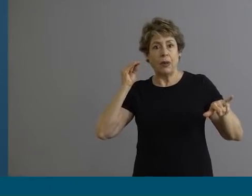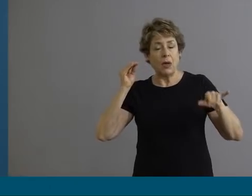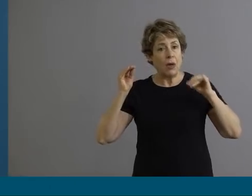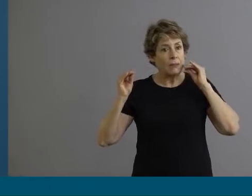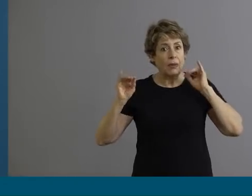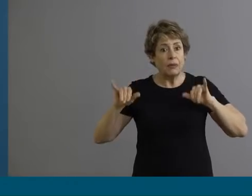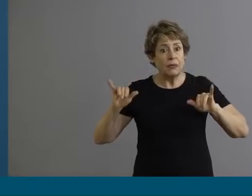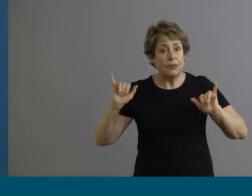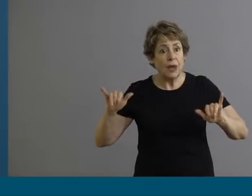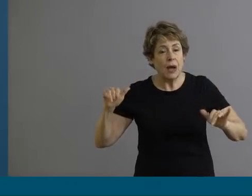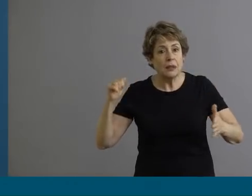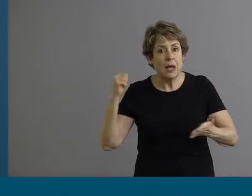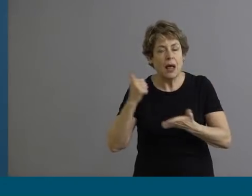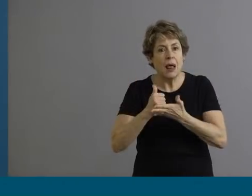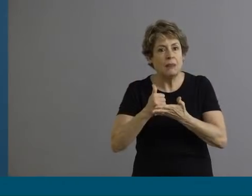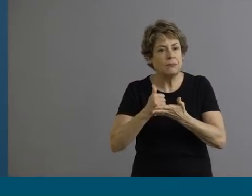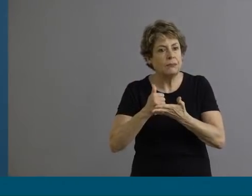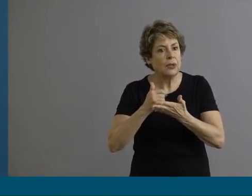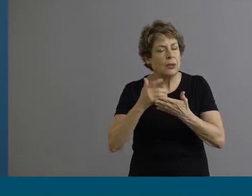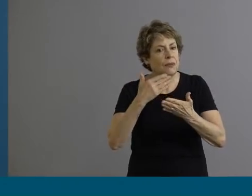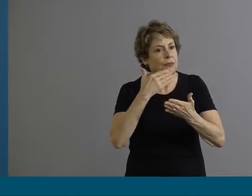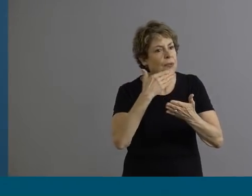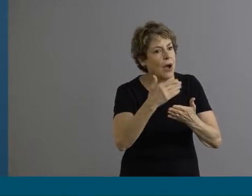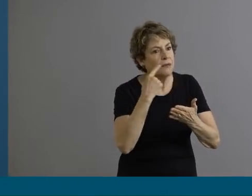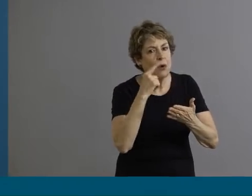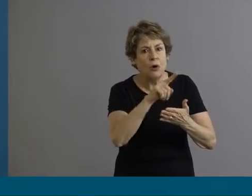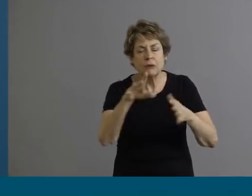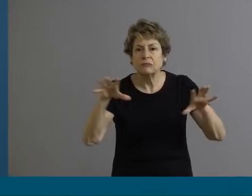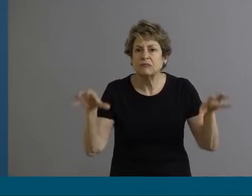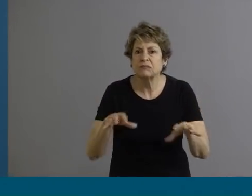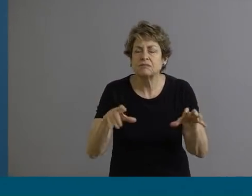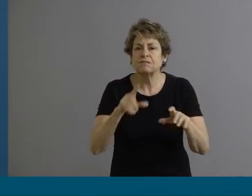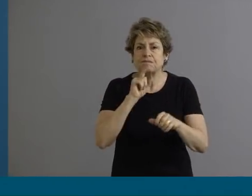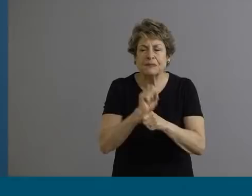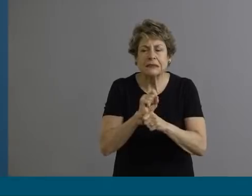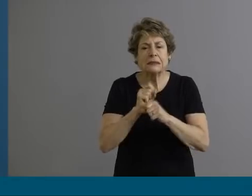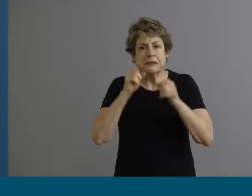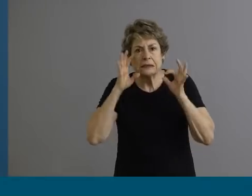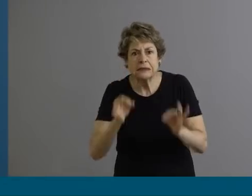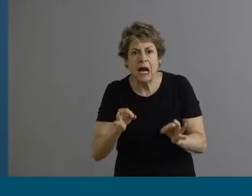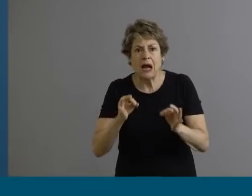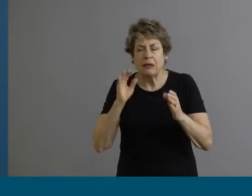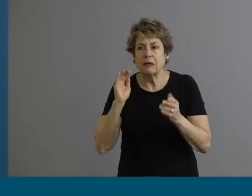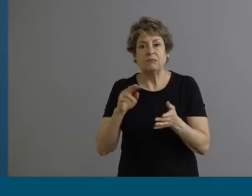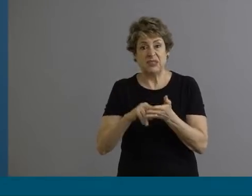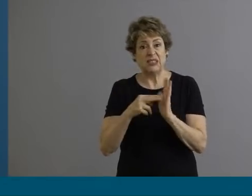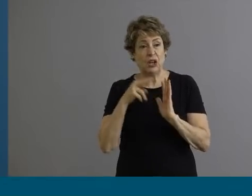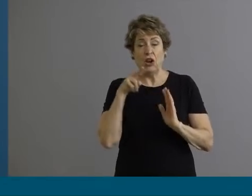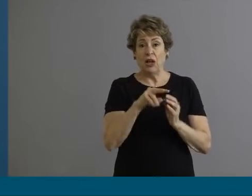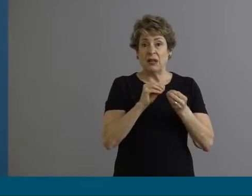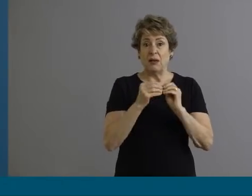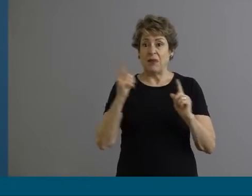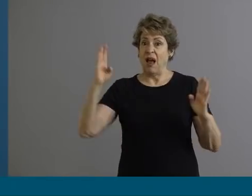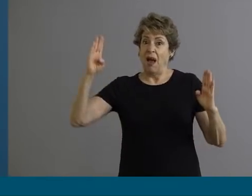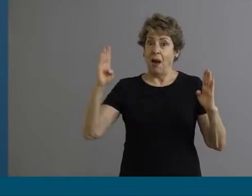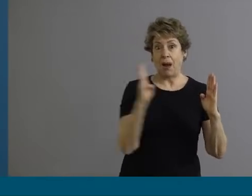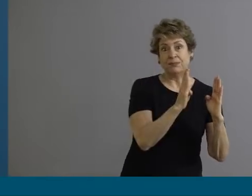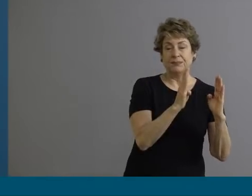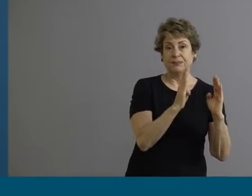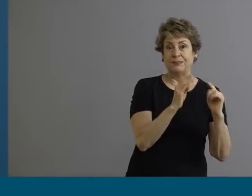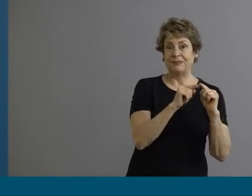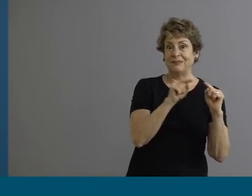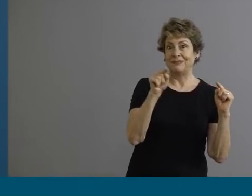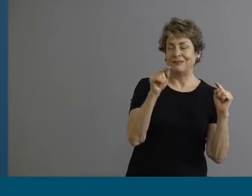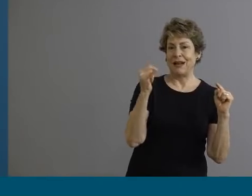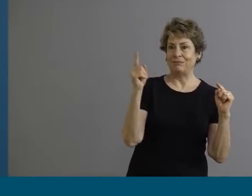the spread of this disease. And let's take a look at where Arizona is in comparison to others that are